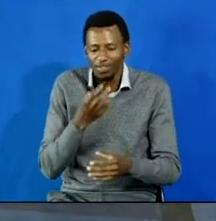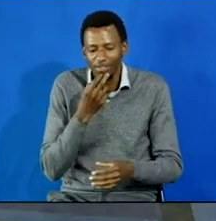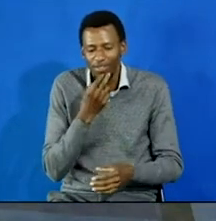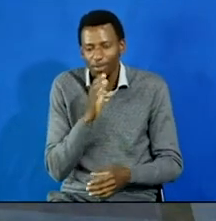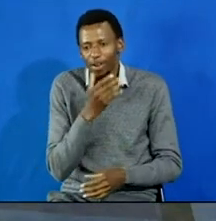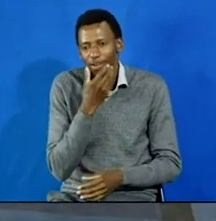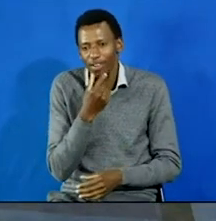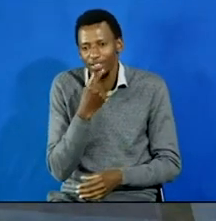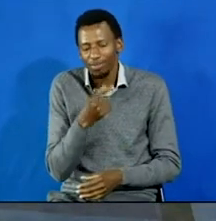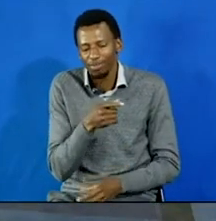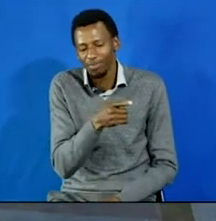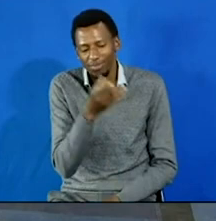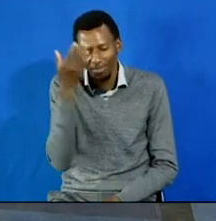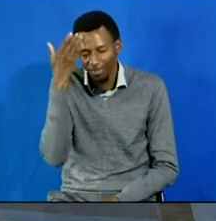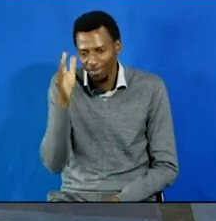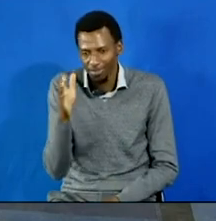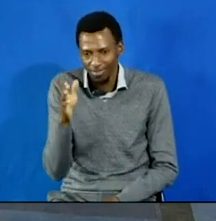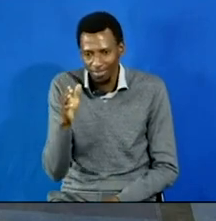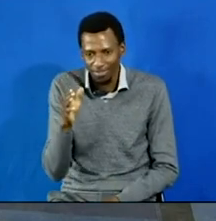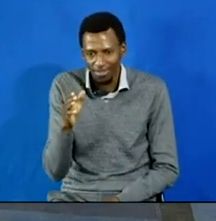know.